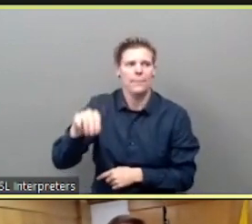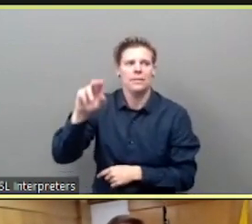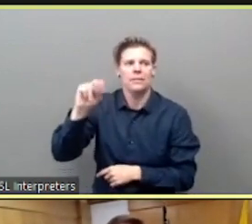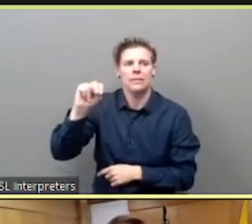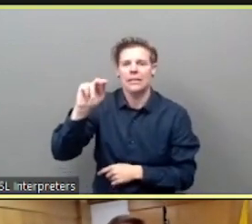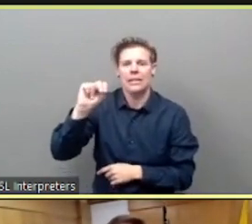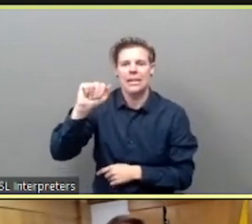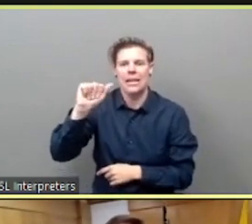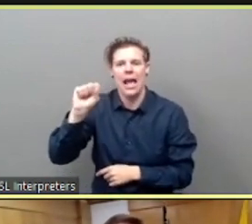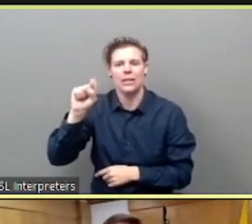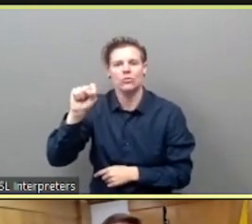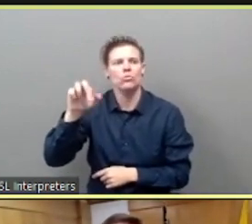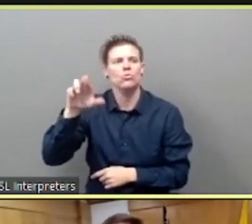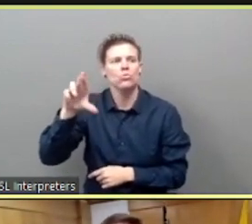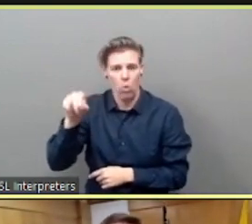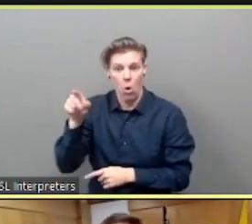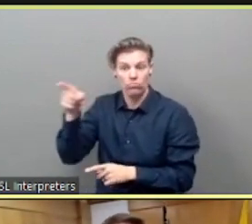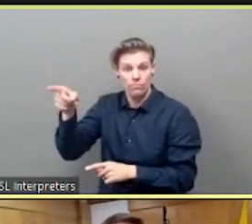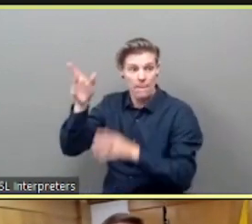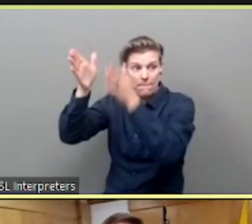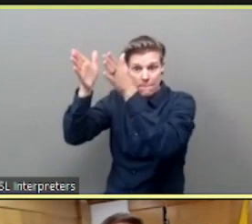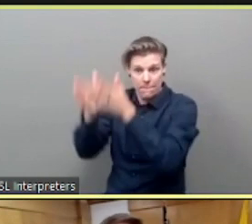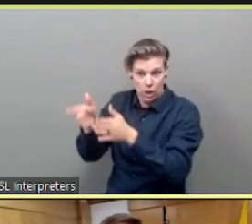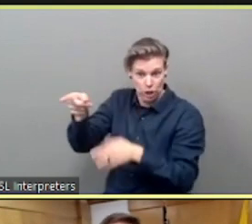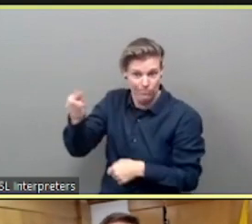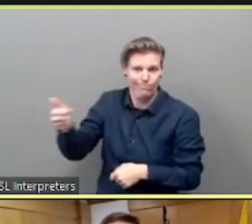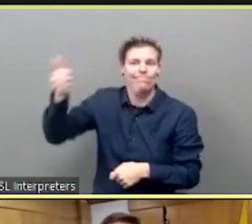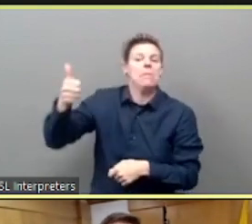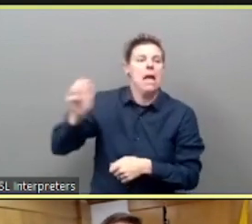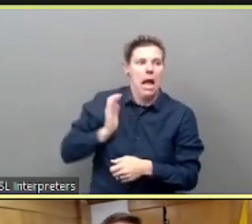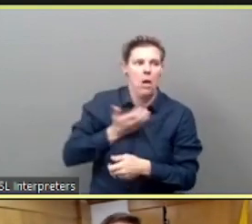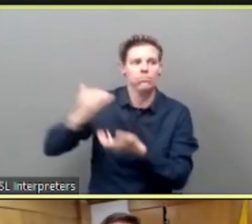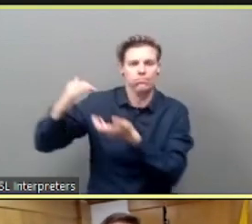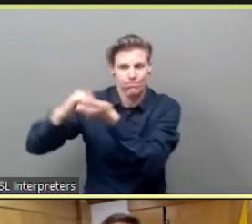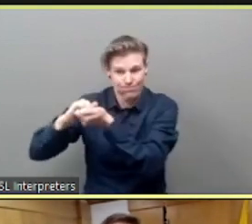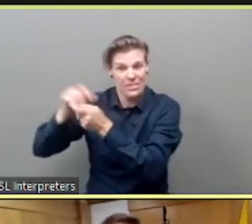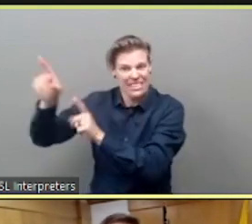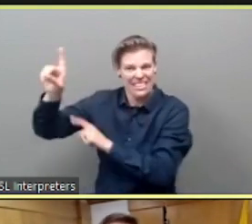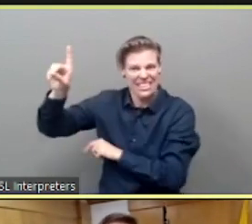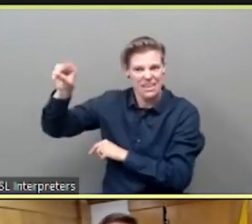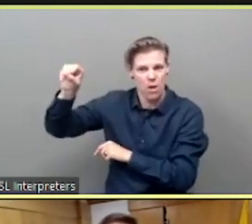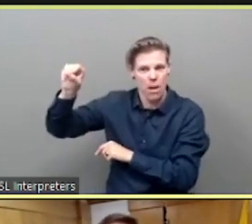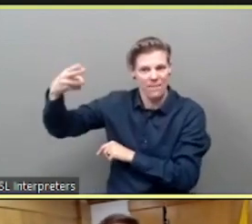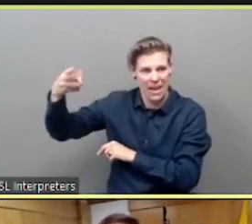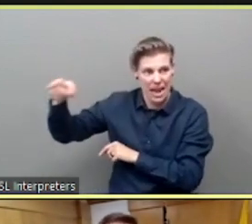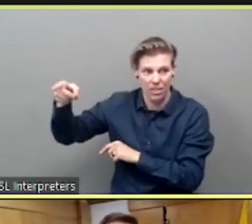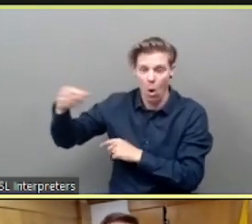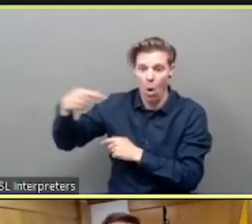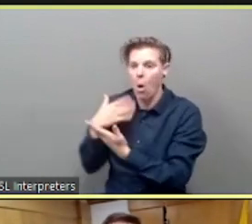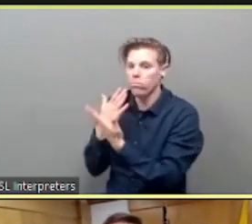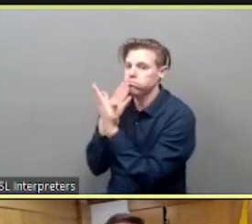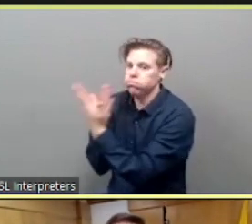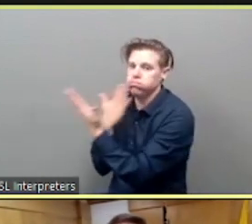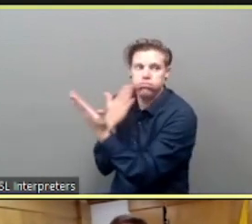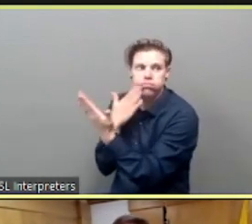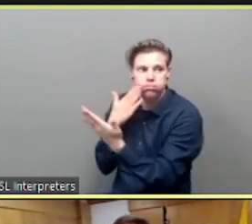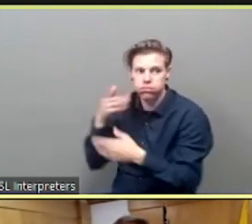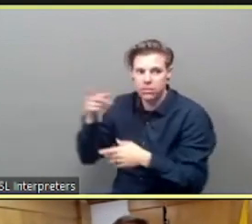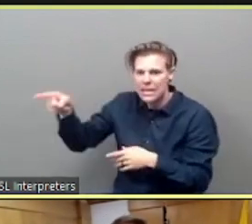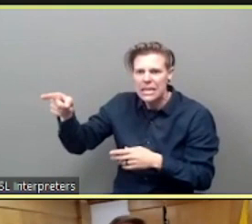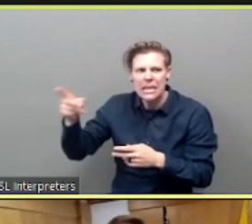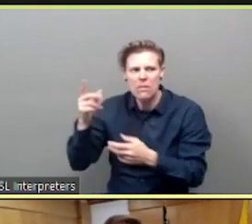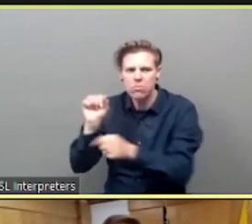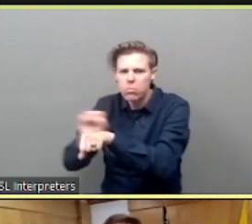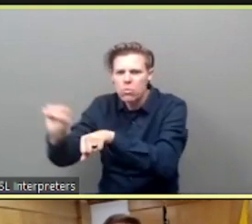Health that's been key in getting this implemented. So big thank you. We look forward to working with all of our students, staff,